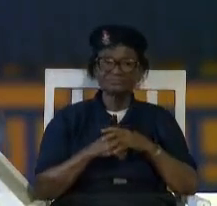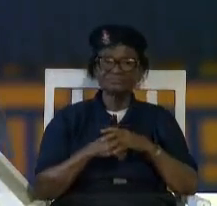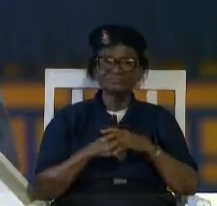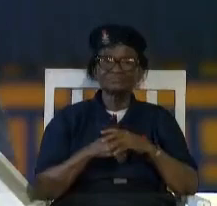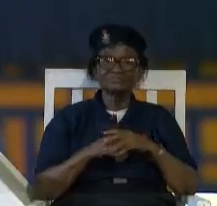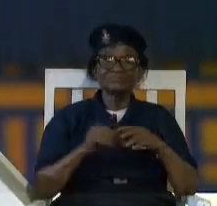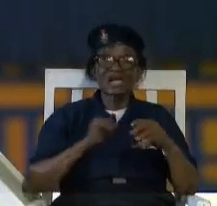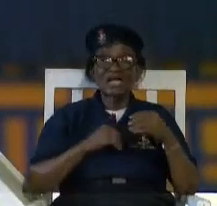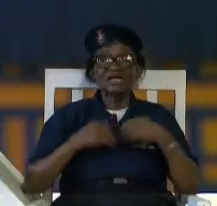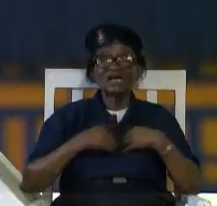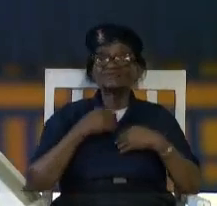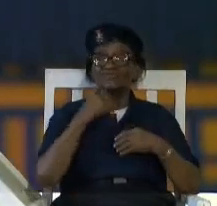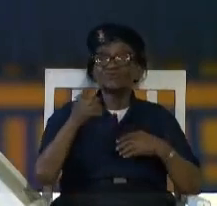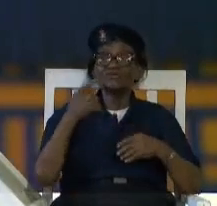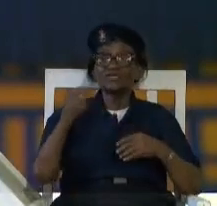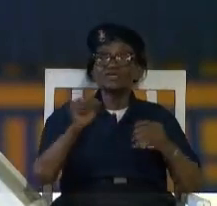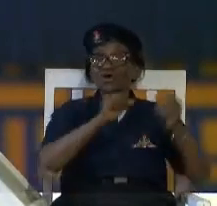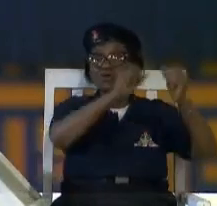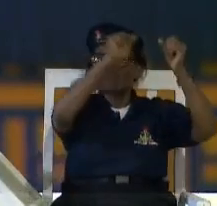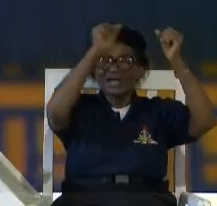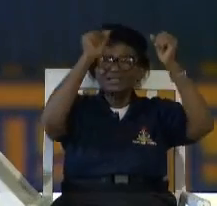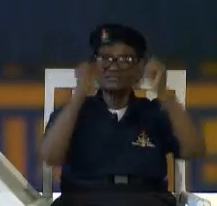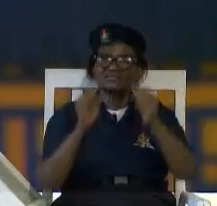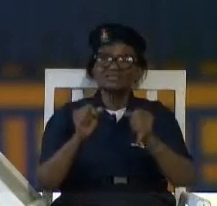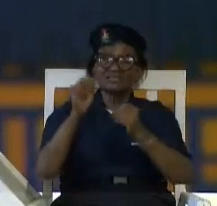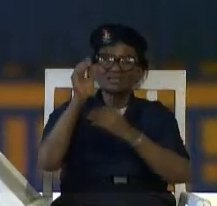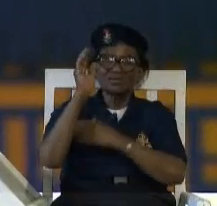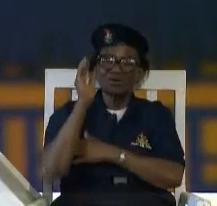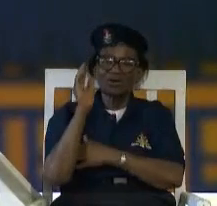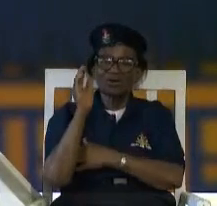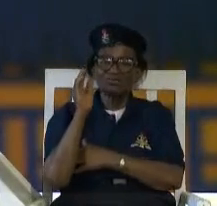I've told the Almighty God,